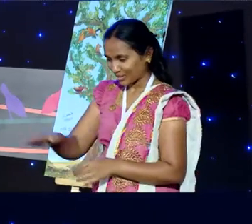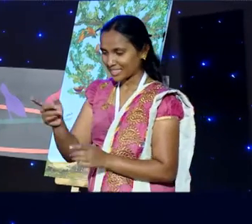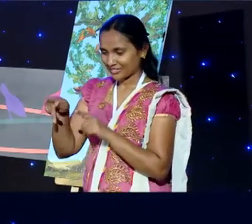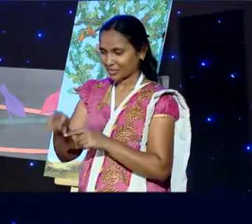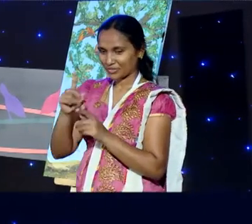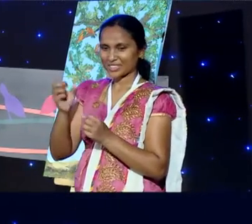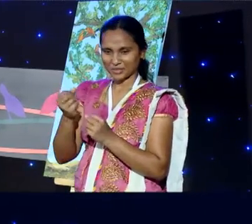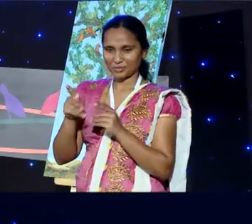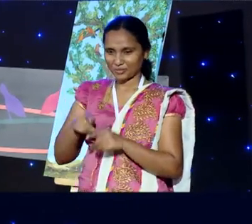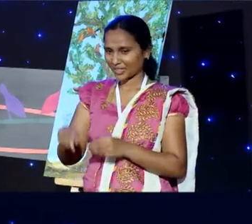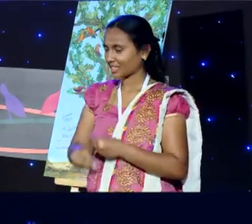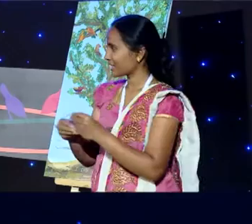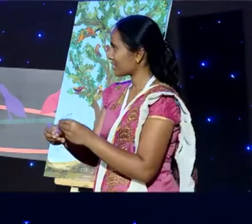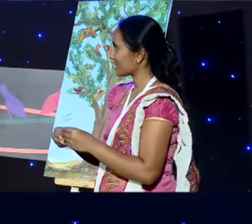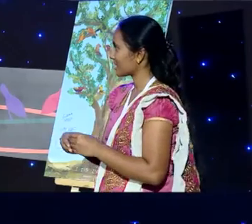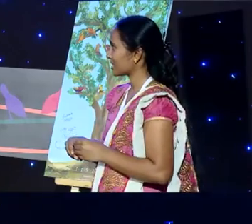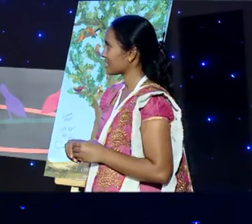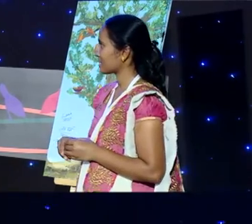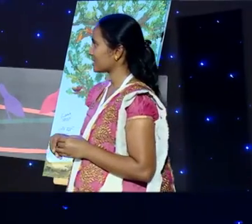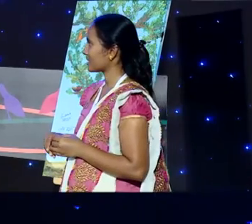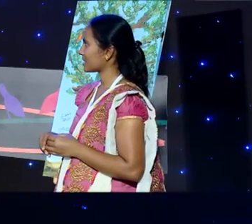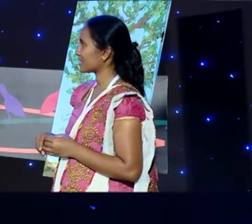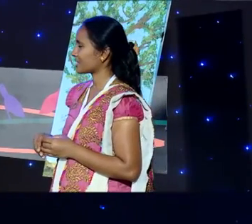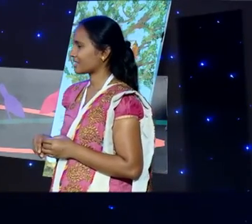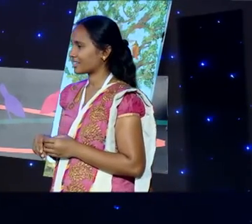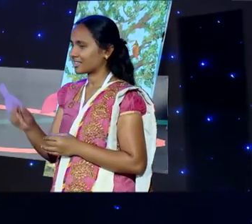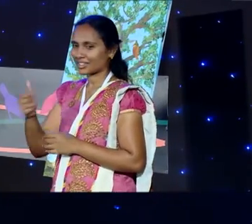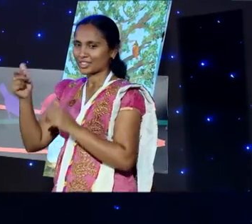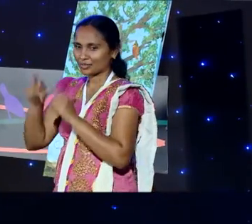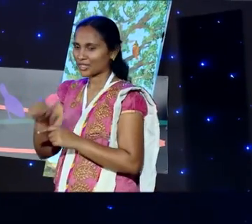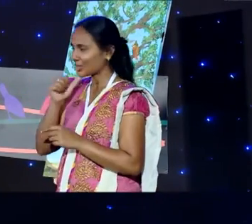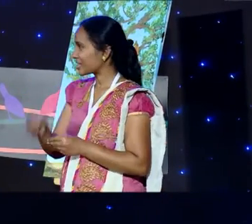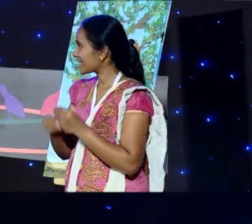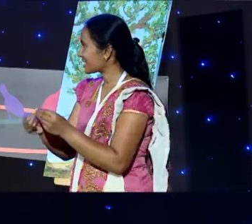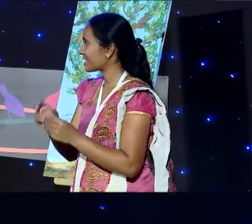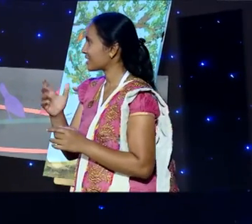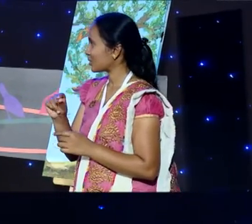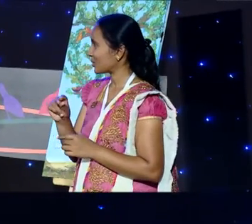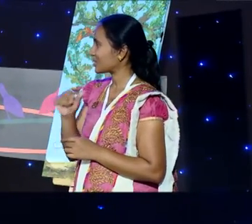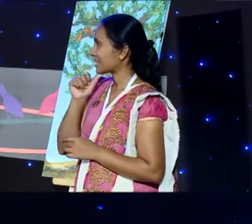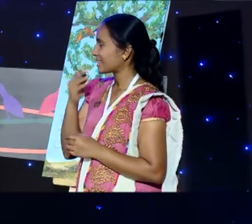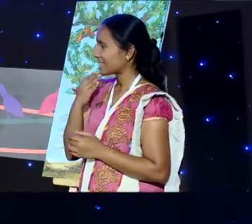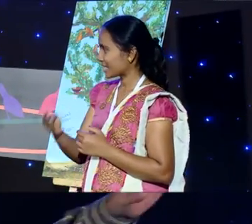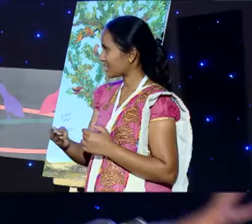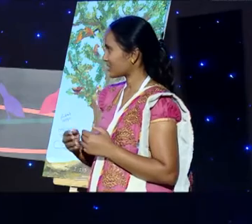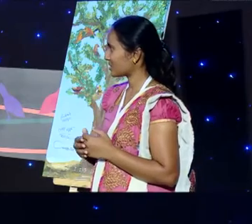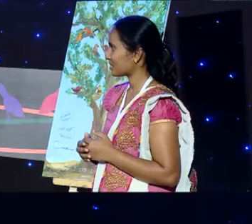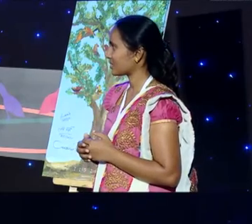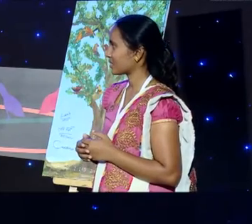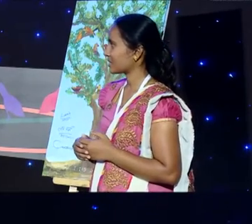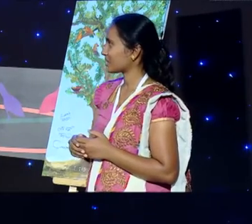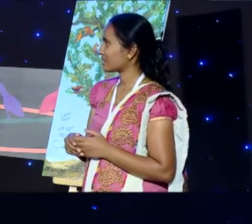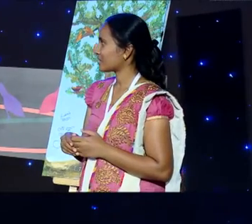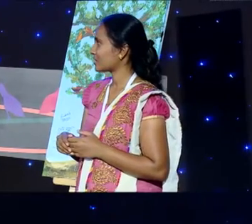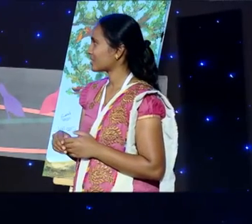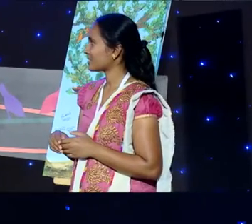see. And then to pay forward for somebody who's never gonna look you in the eye and say, thank you, you were amazing. You don't do it for those reasons.